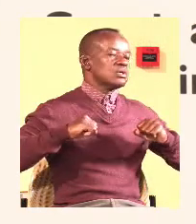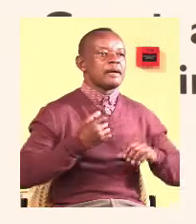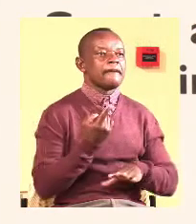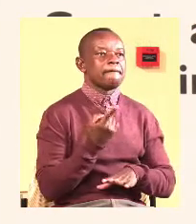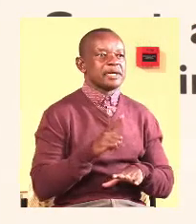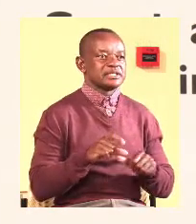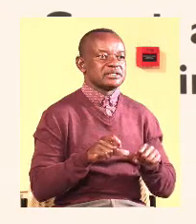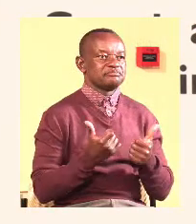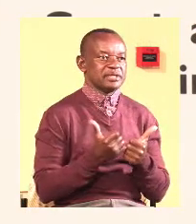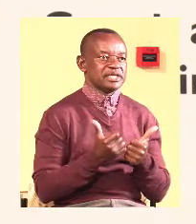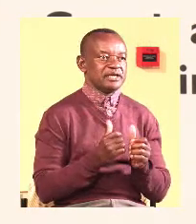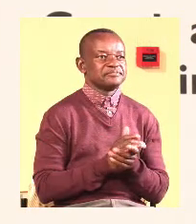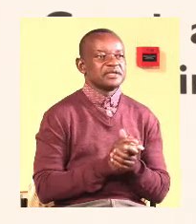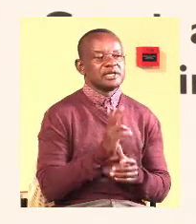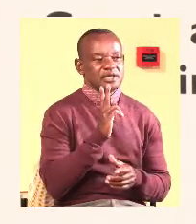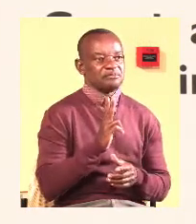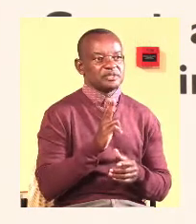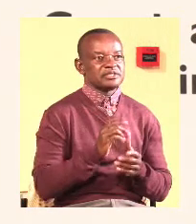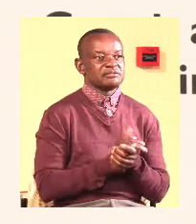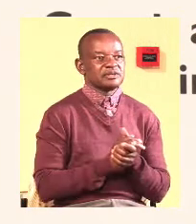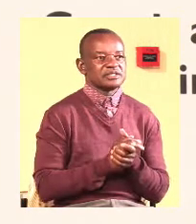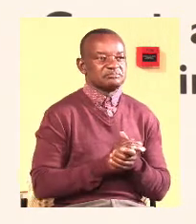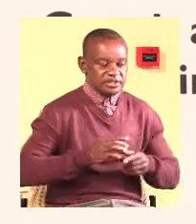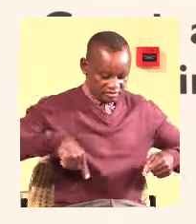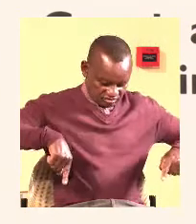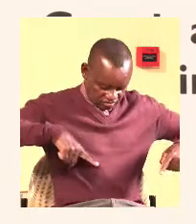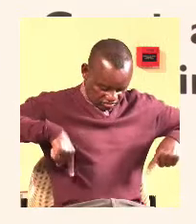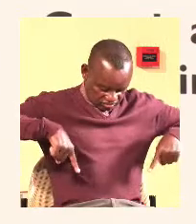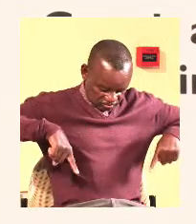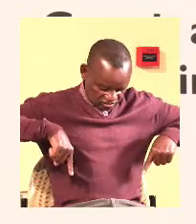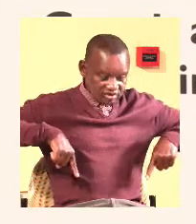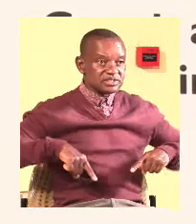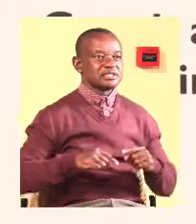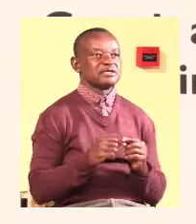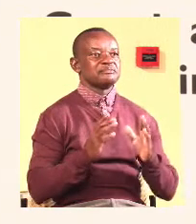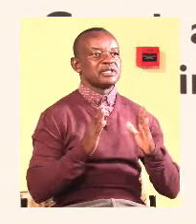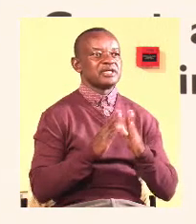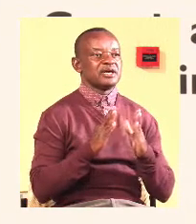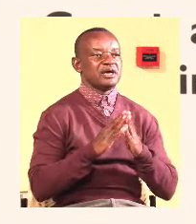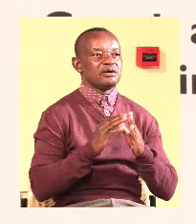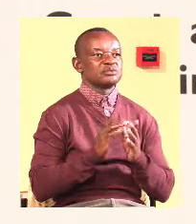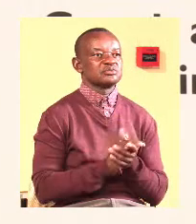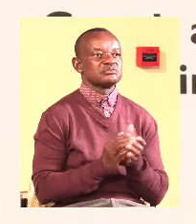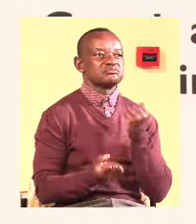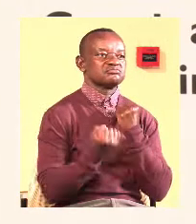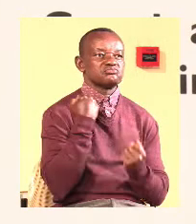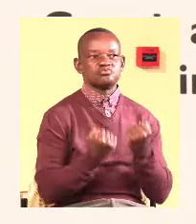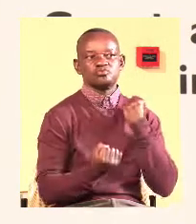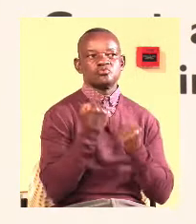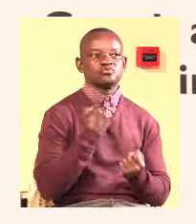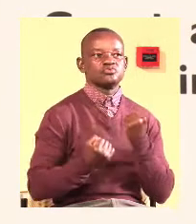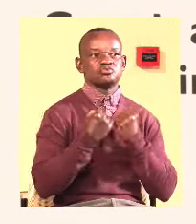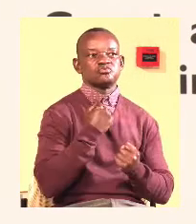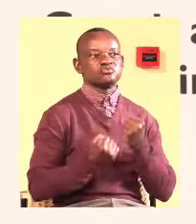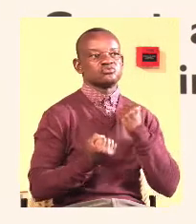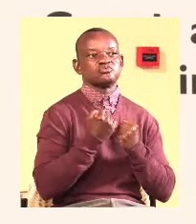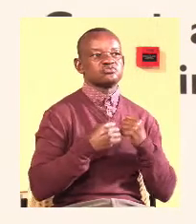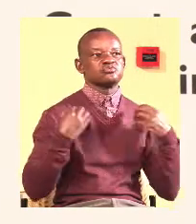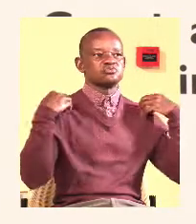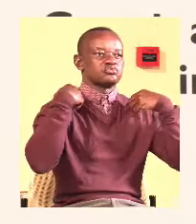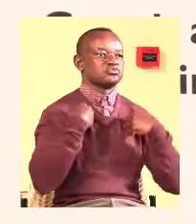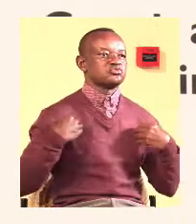advisably within 1 kilometer radius from where you are residing. It does not have to be, I'm residing in